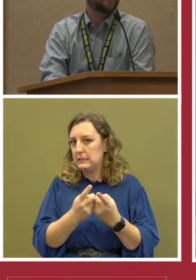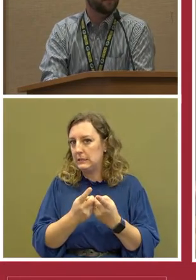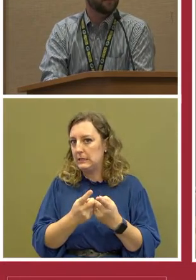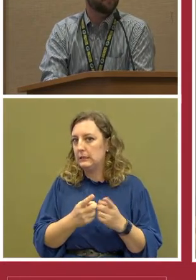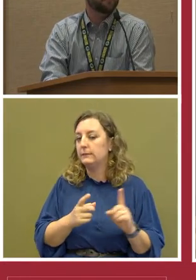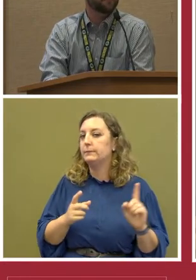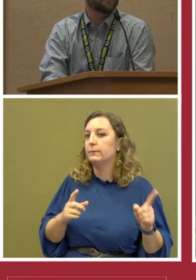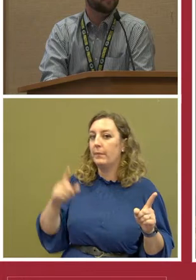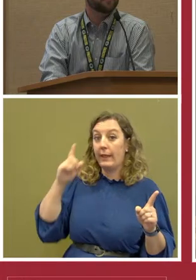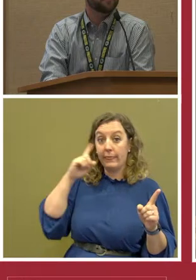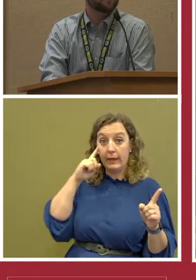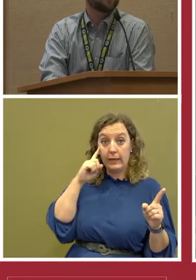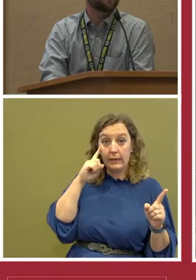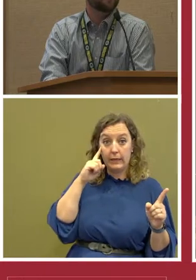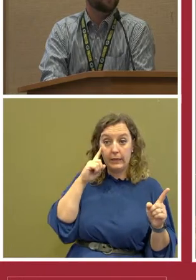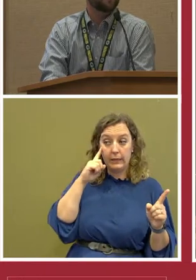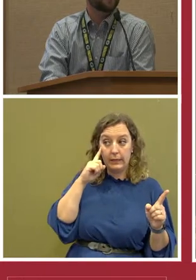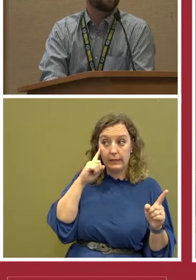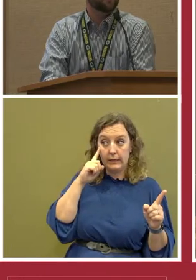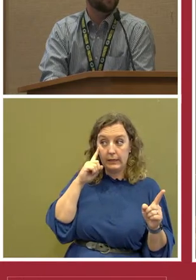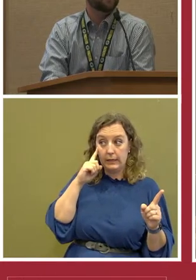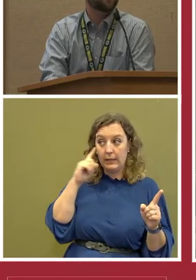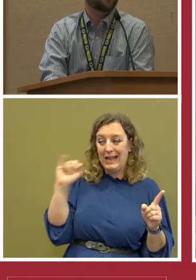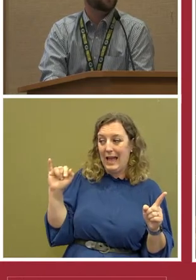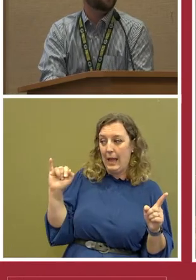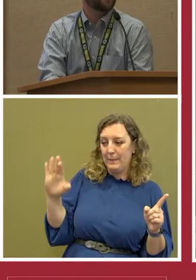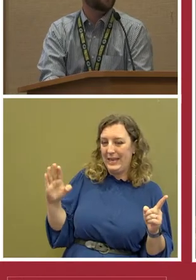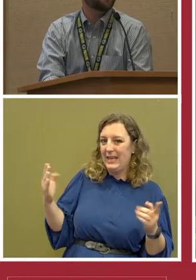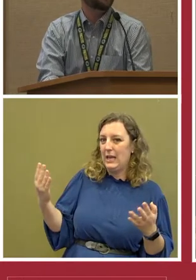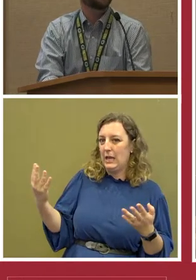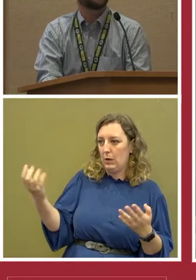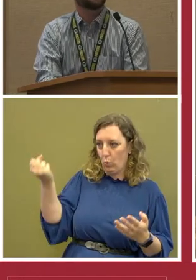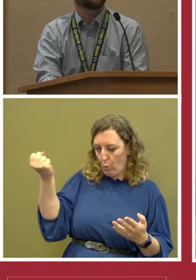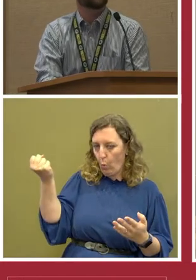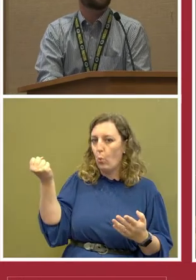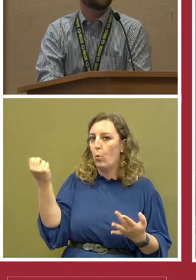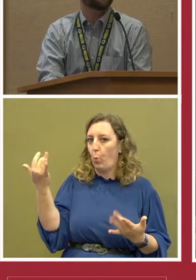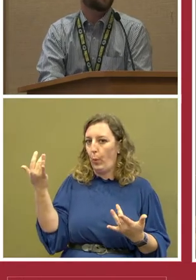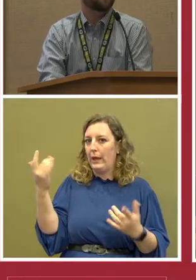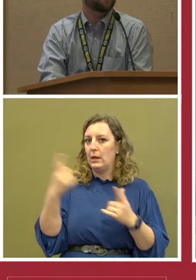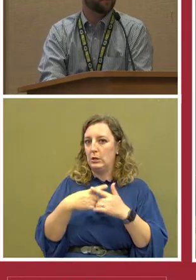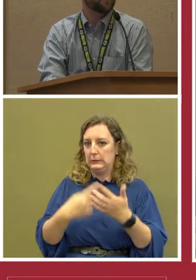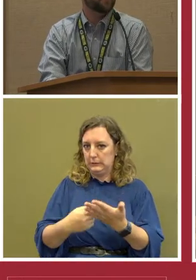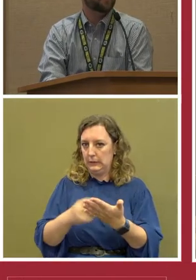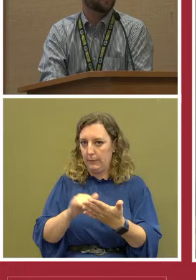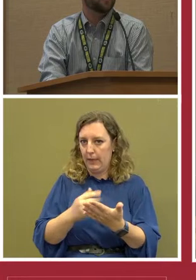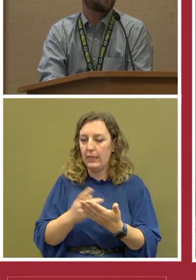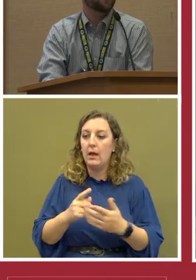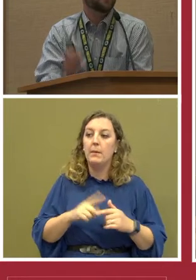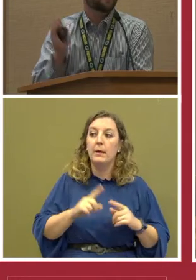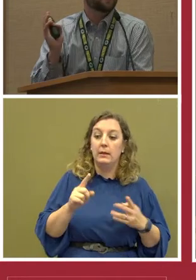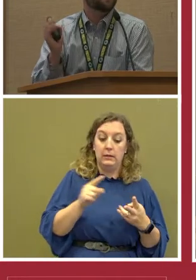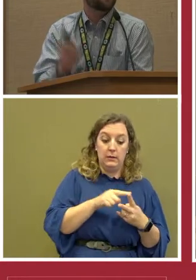I'll defer on the IB one until we talk about IB. As far as the first question goes, these numbers